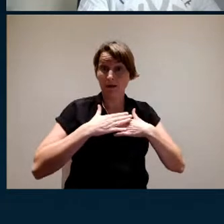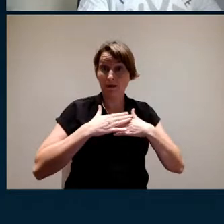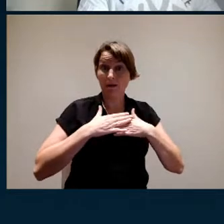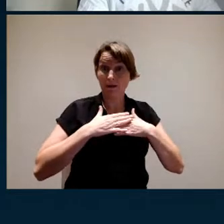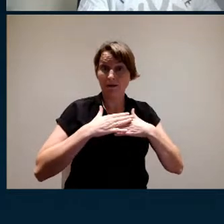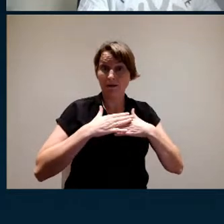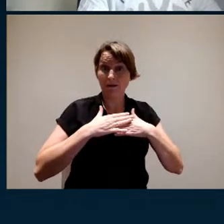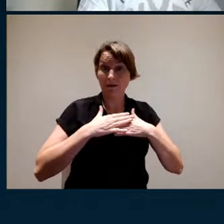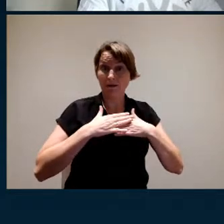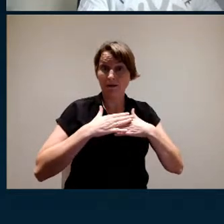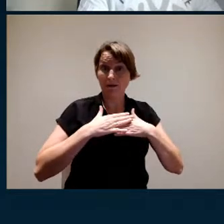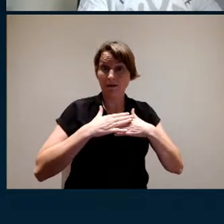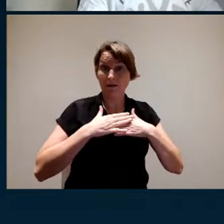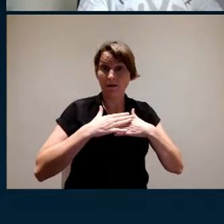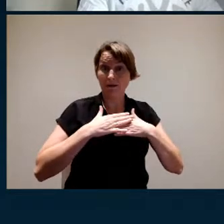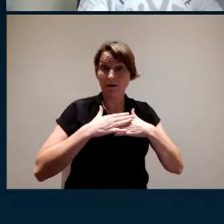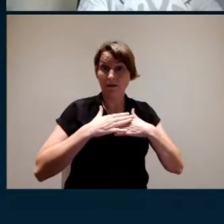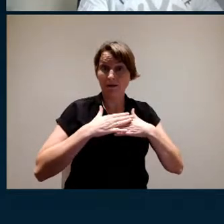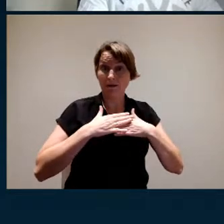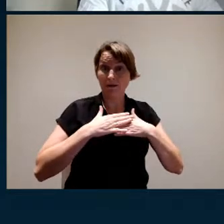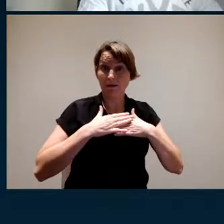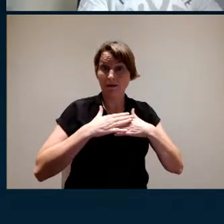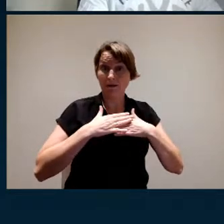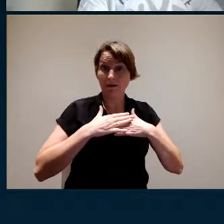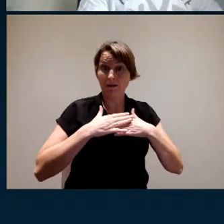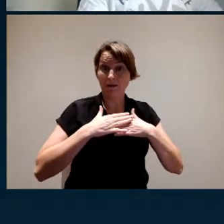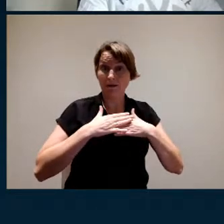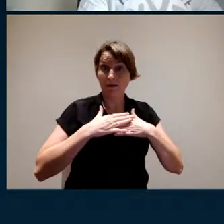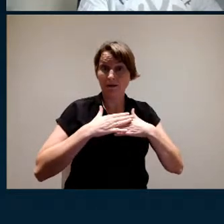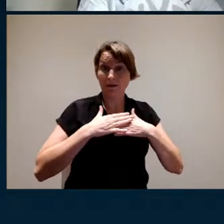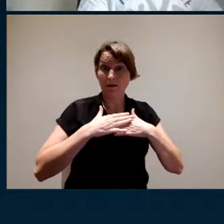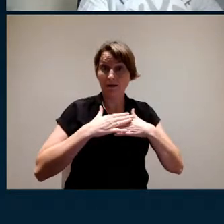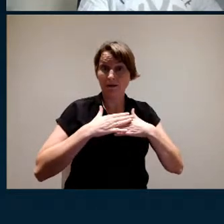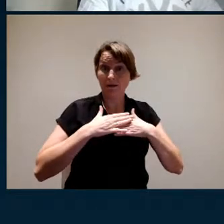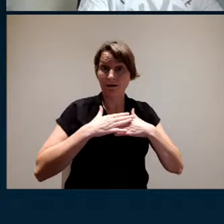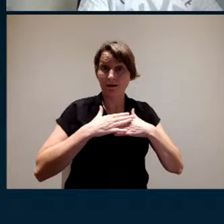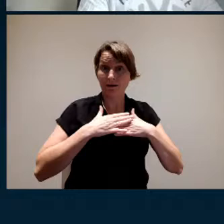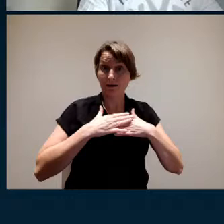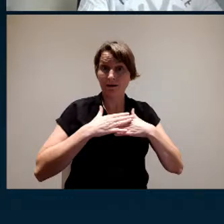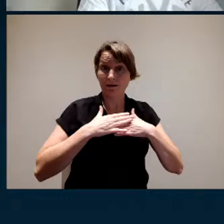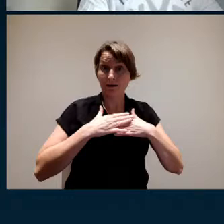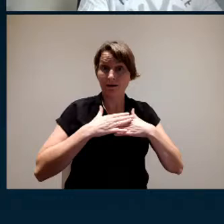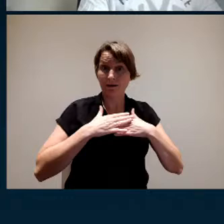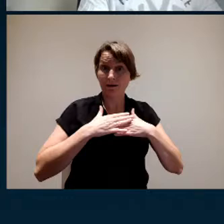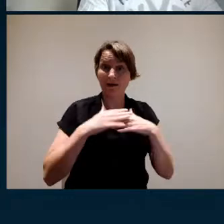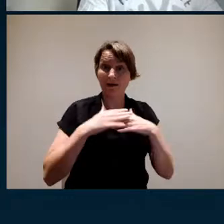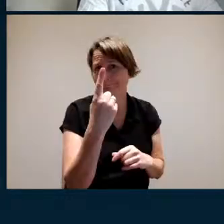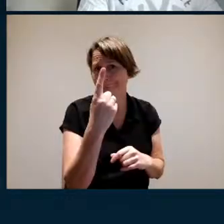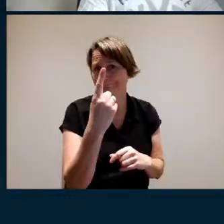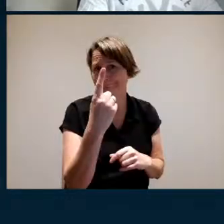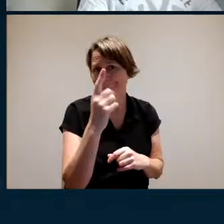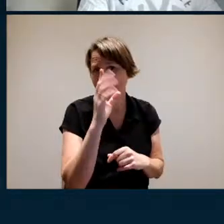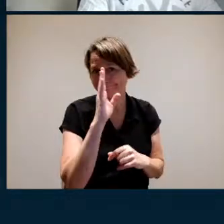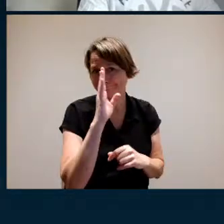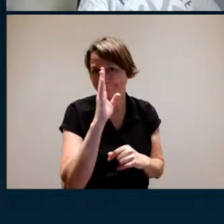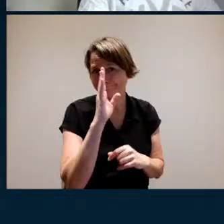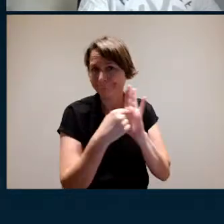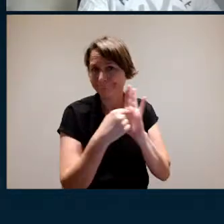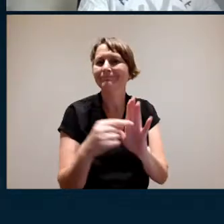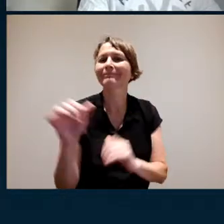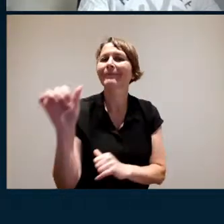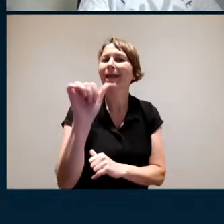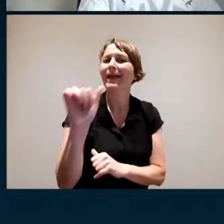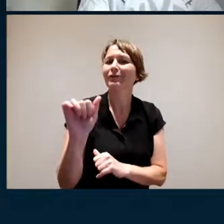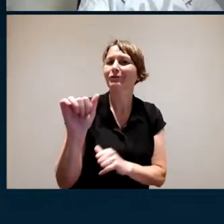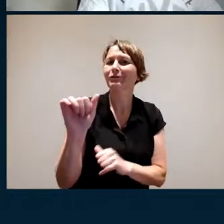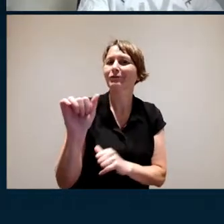platform. So that's a simple, quite straightforward Azure extension or task that